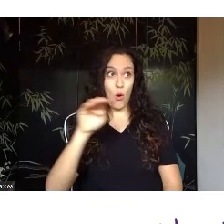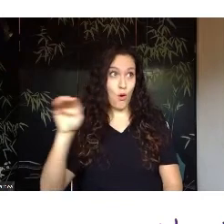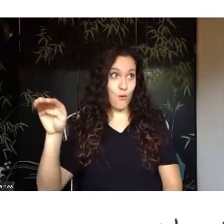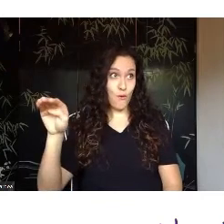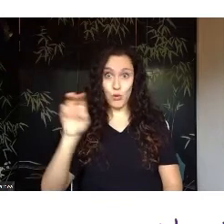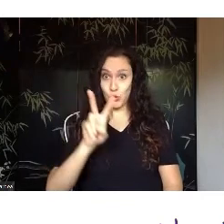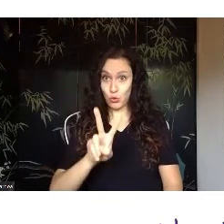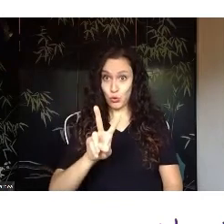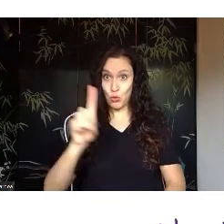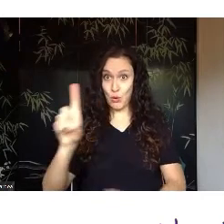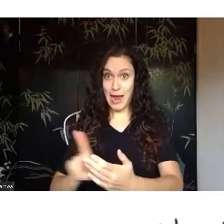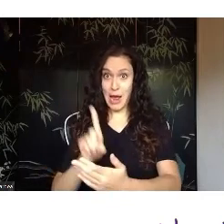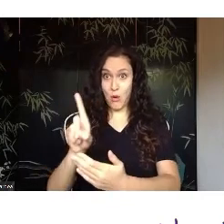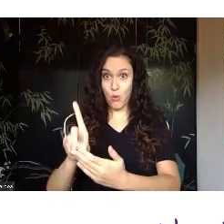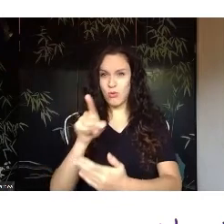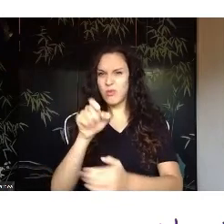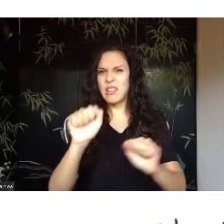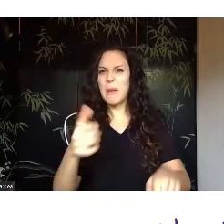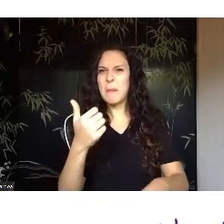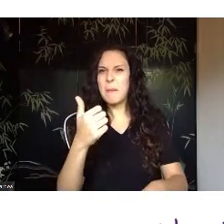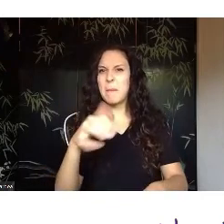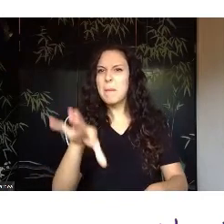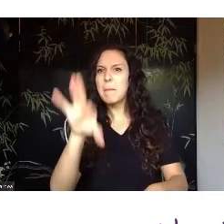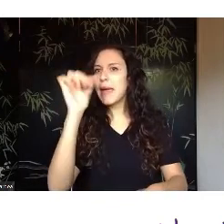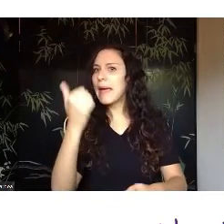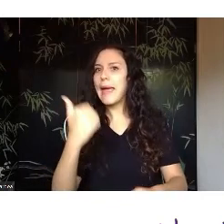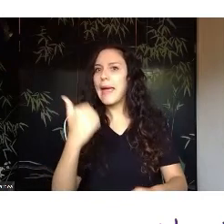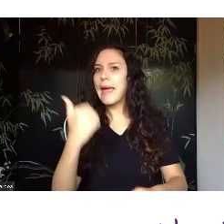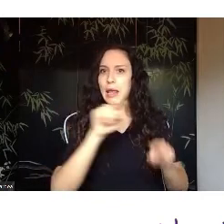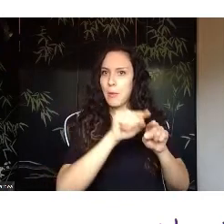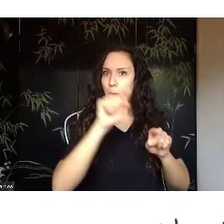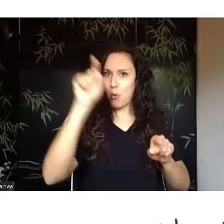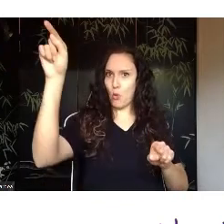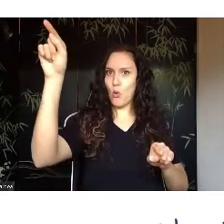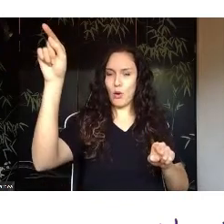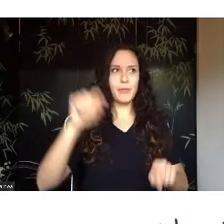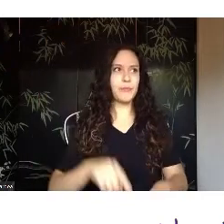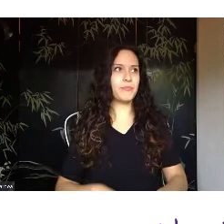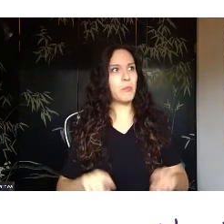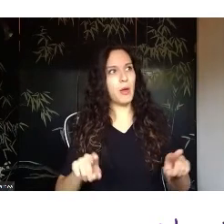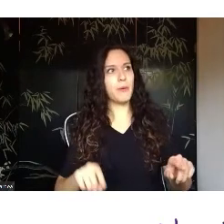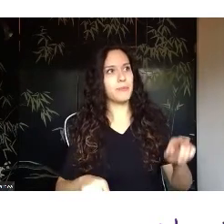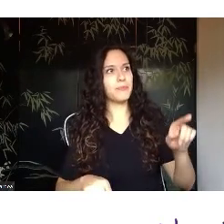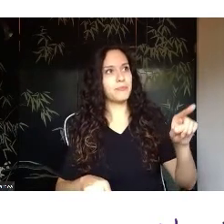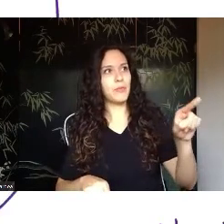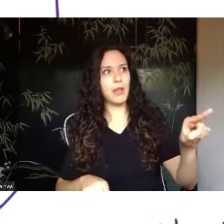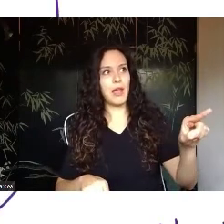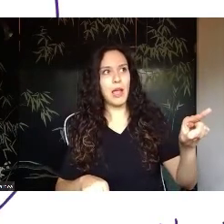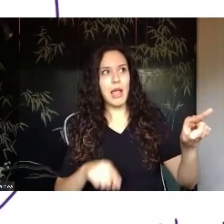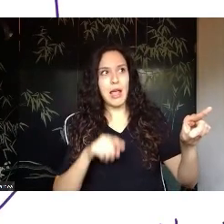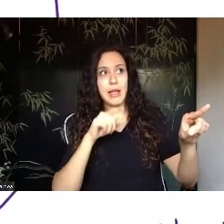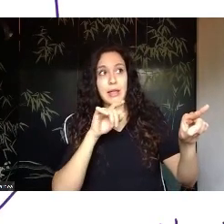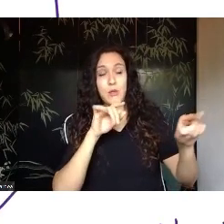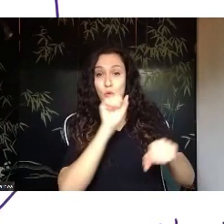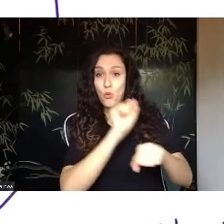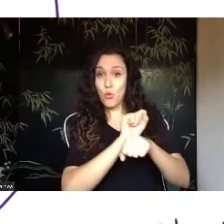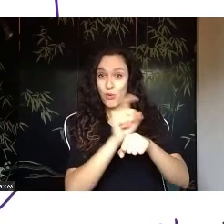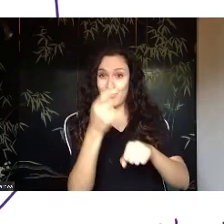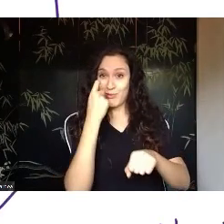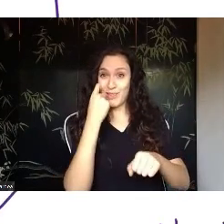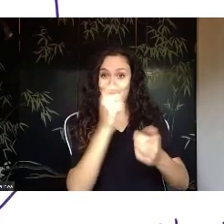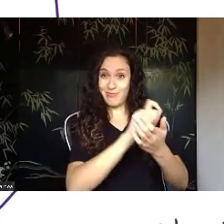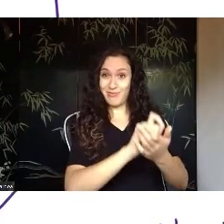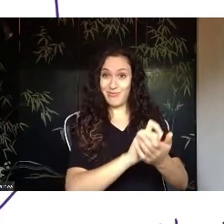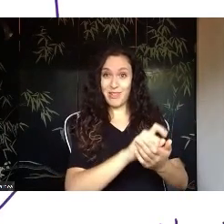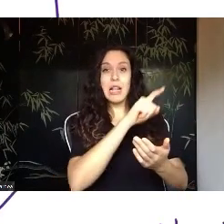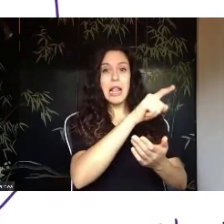2 hours. You could pick any point to show your work right here to verify. Yes, you already did show a lot of work here. All right, but that